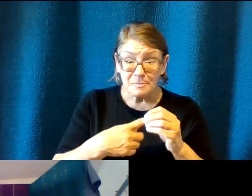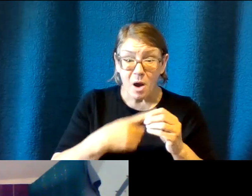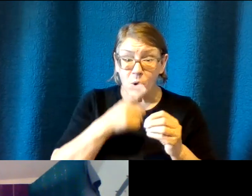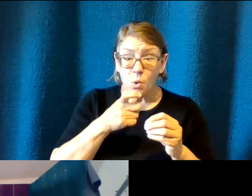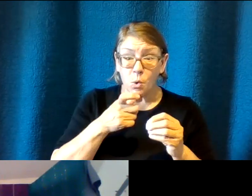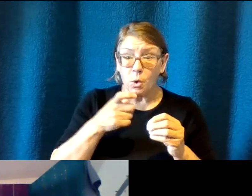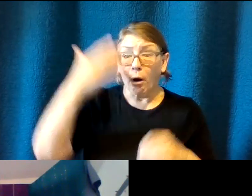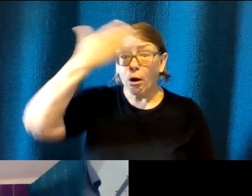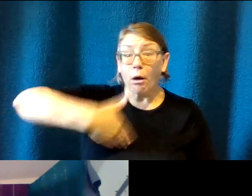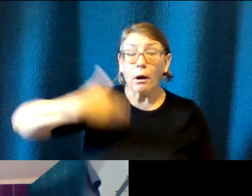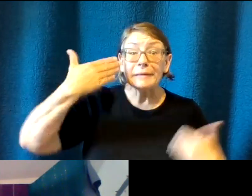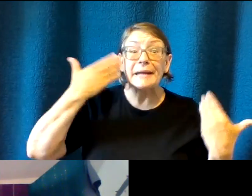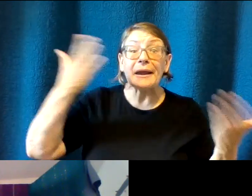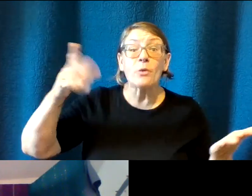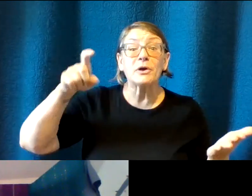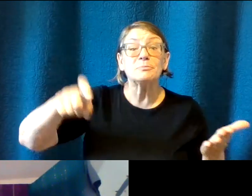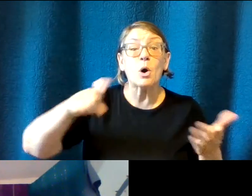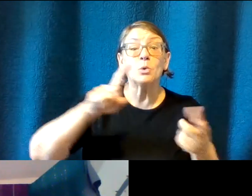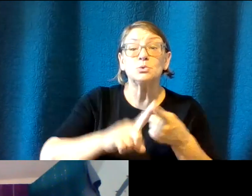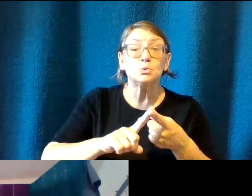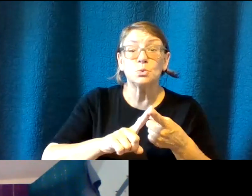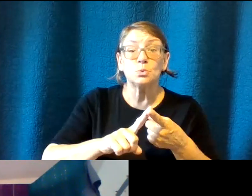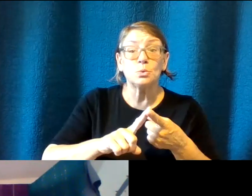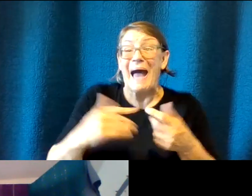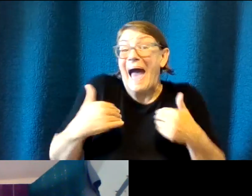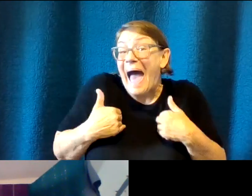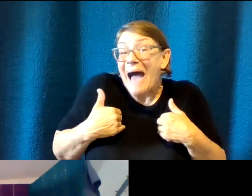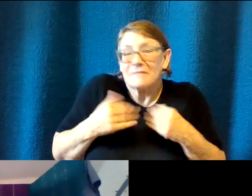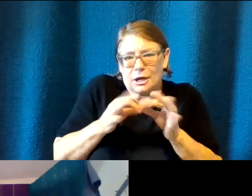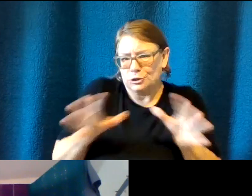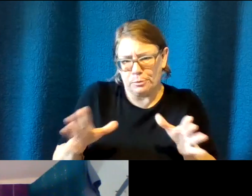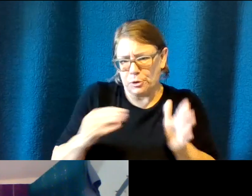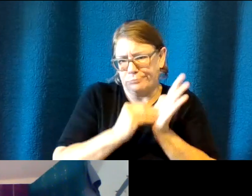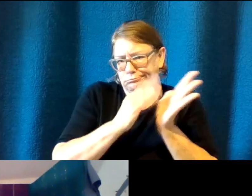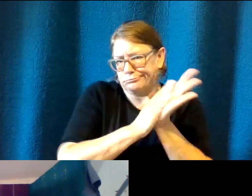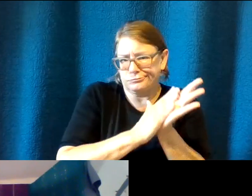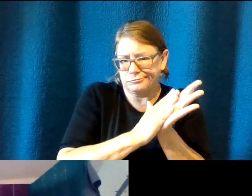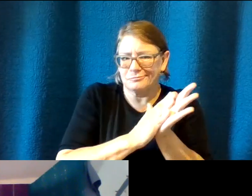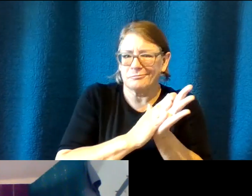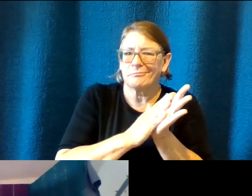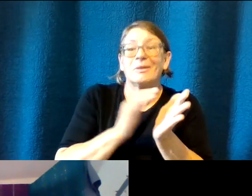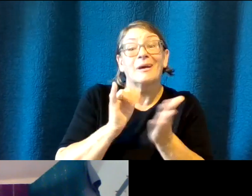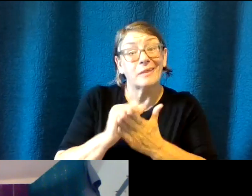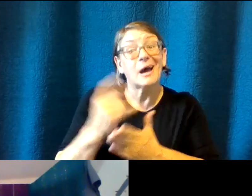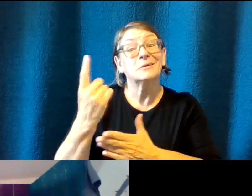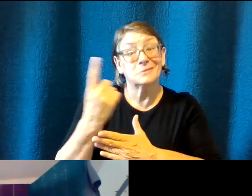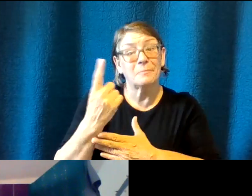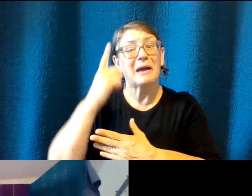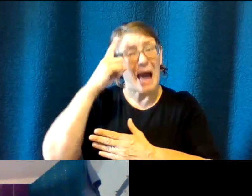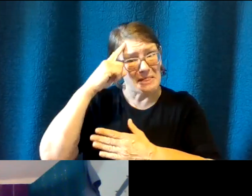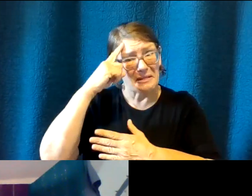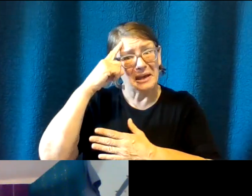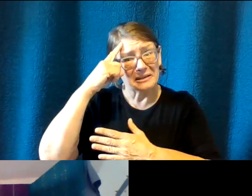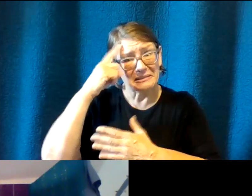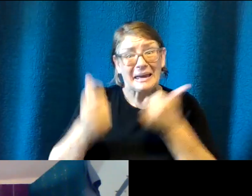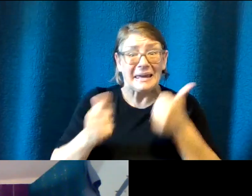didn't have any idea that they were supposed to even have an interpreter. That kind of thing is something that I think